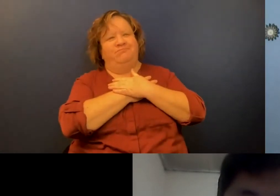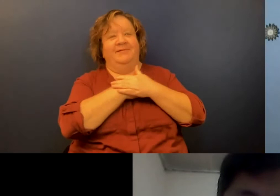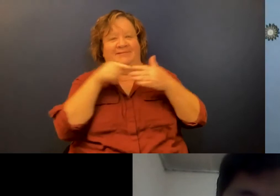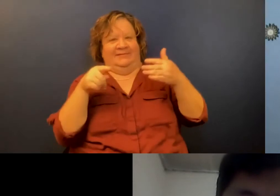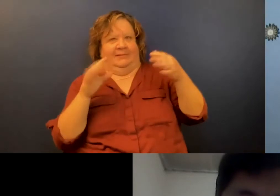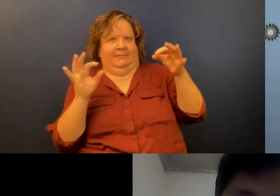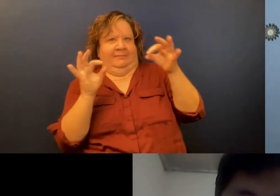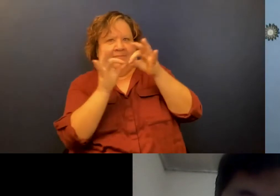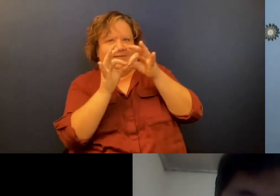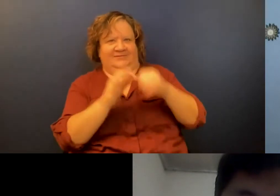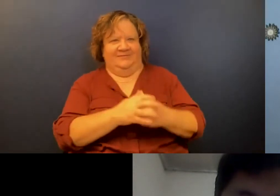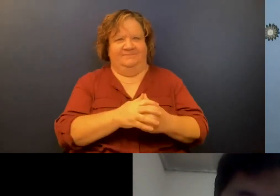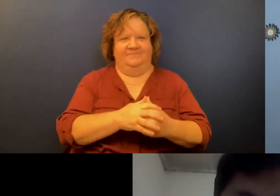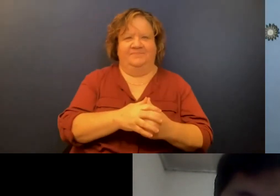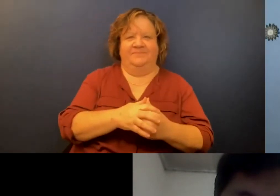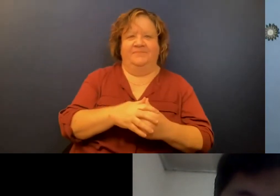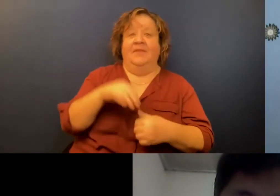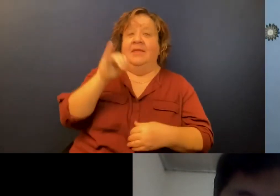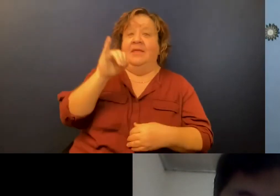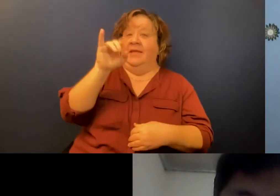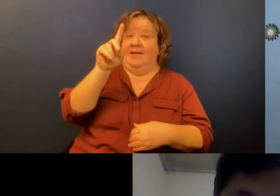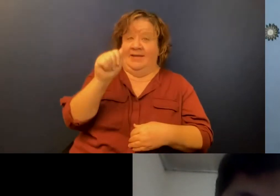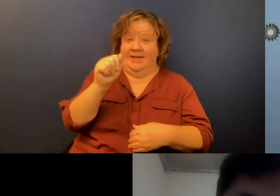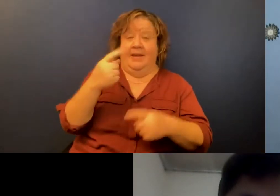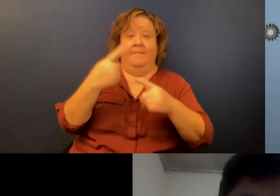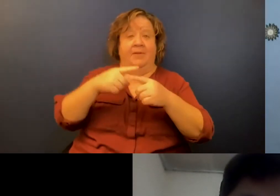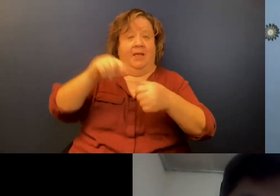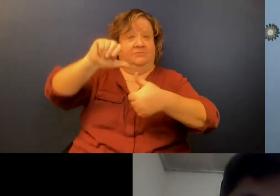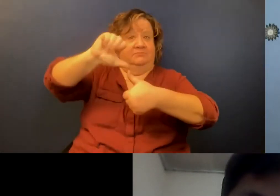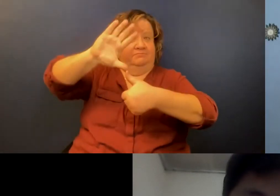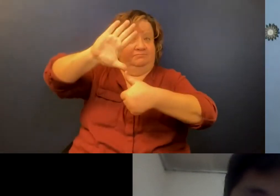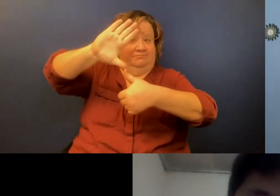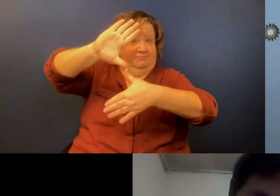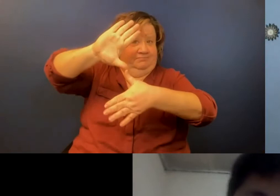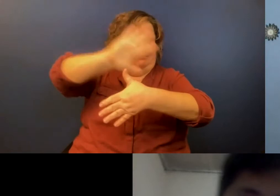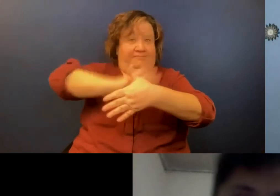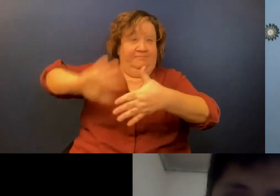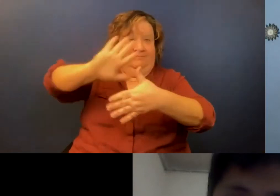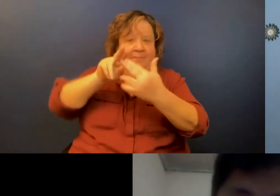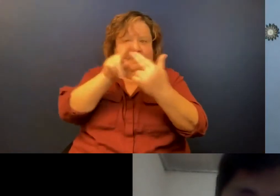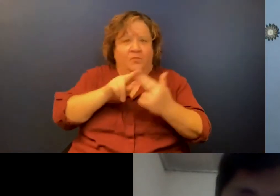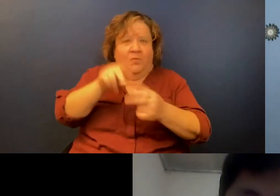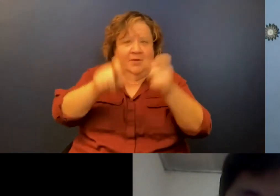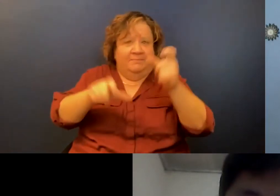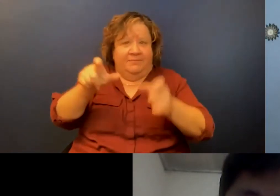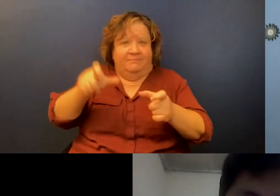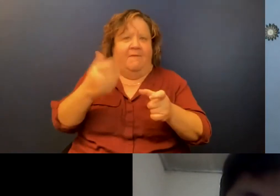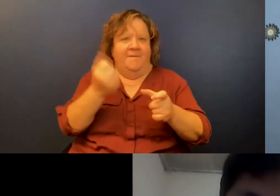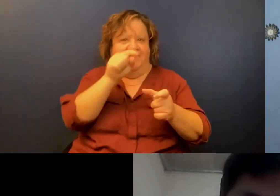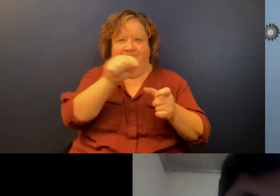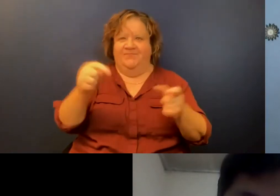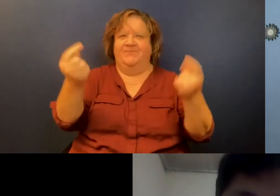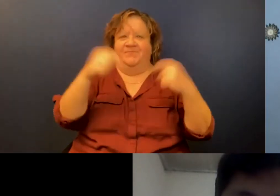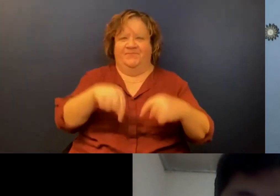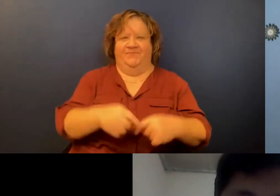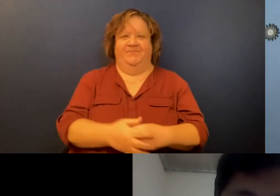Latin American Network of People with Disabilities and their families, REARIS, it is a great pleasure and a